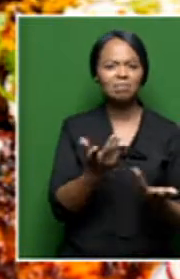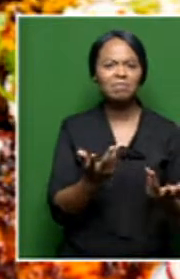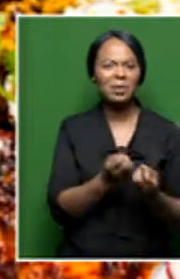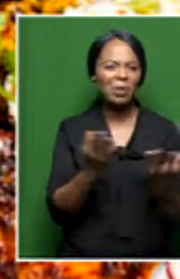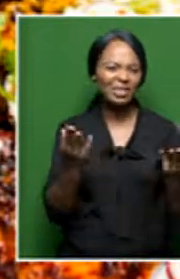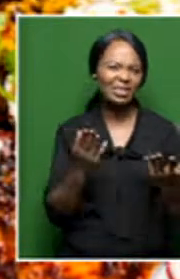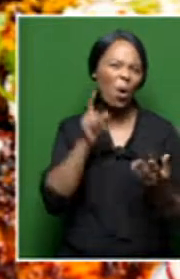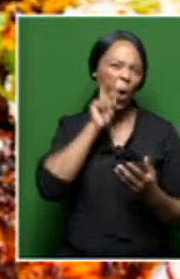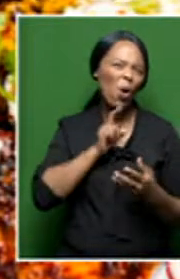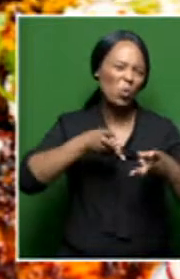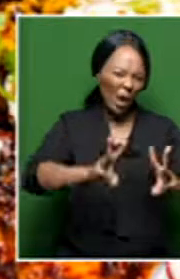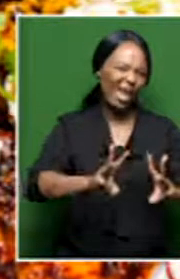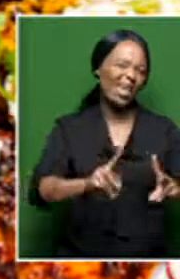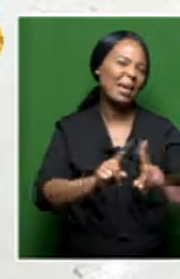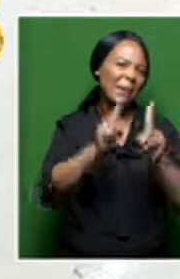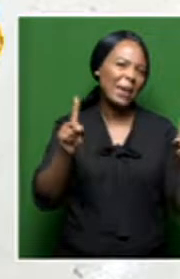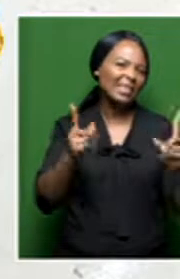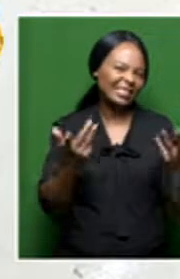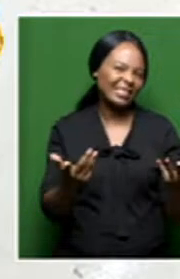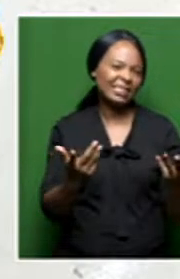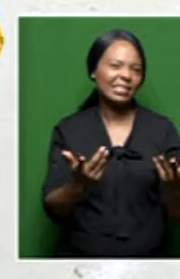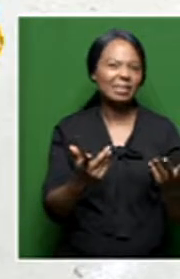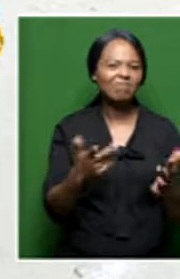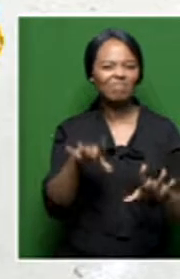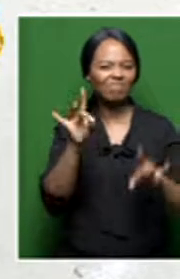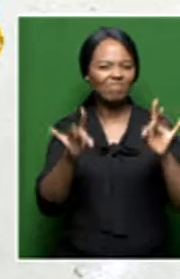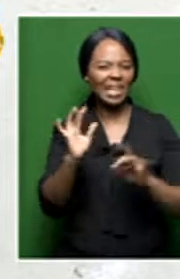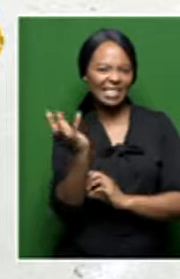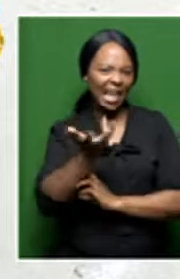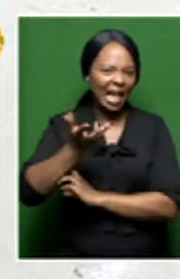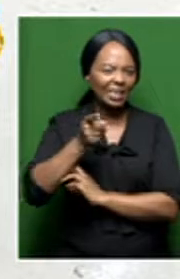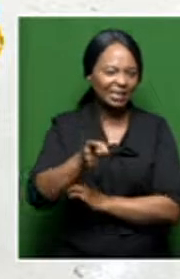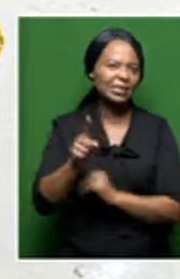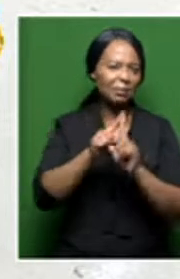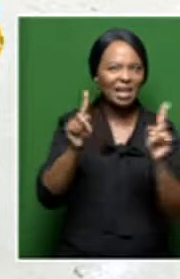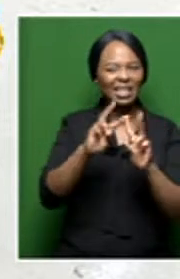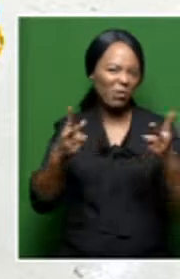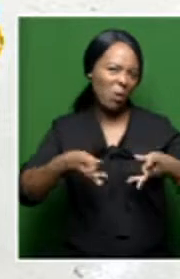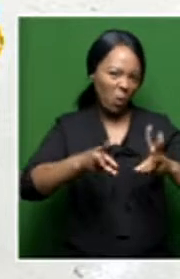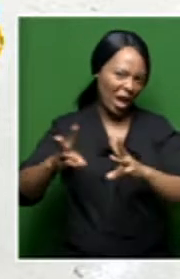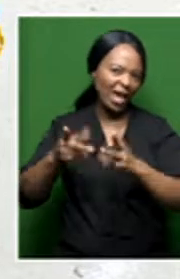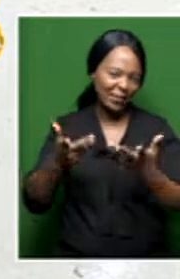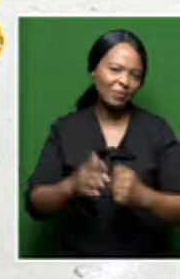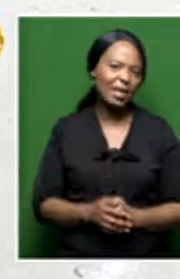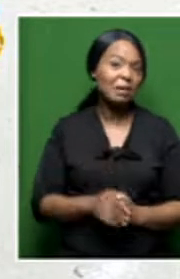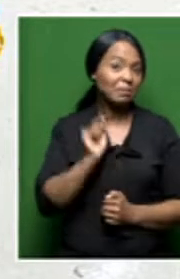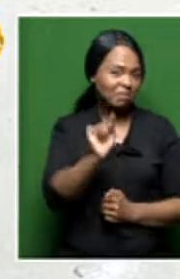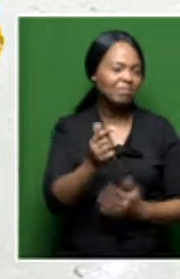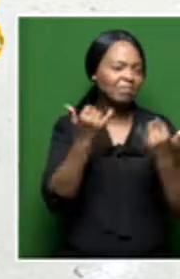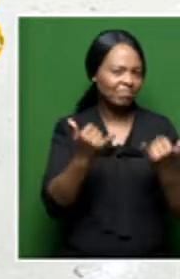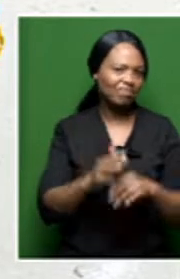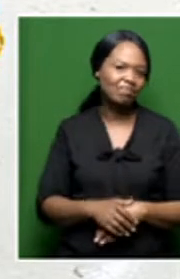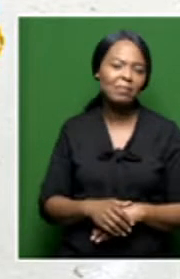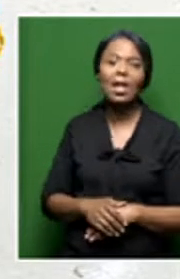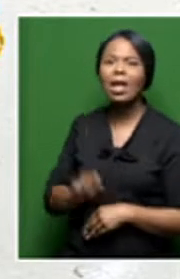to focus on fine dining as well. As you can see with some of my images on my social media pages, it's a little bit of everything. But then do you